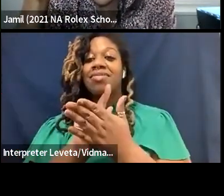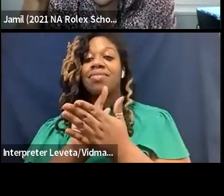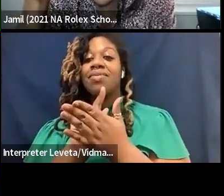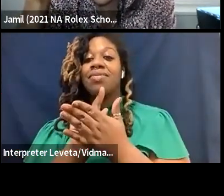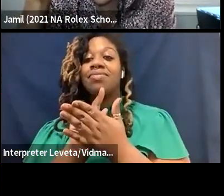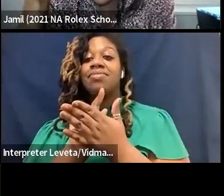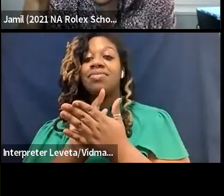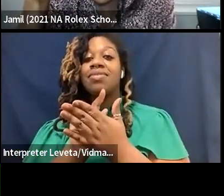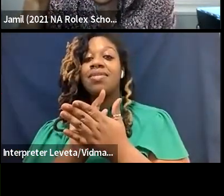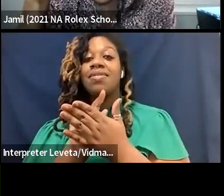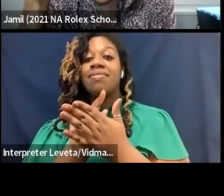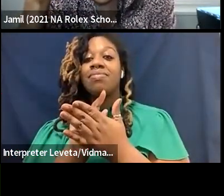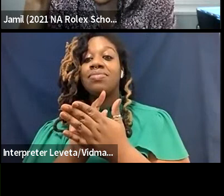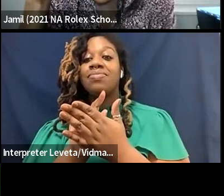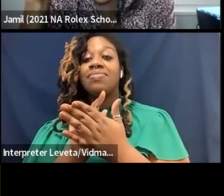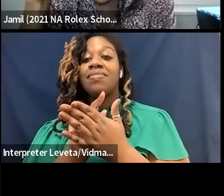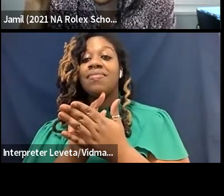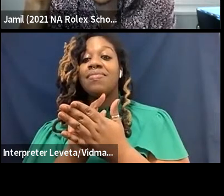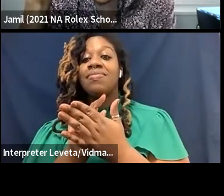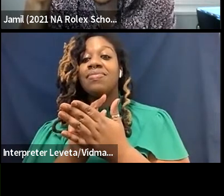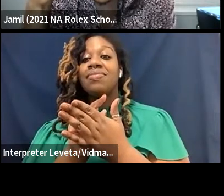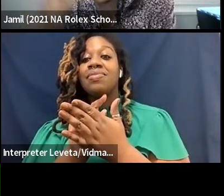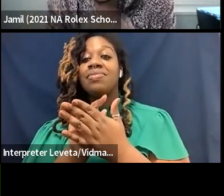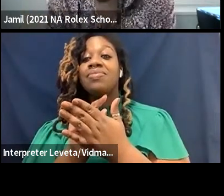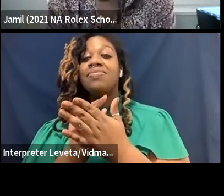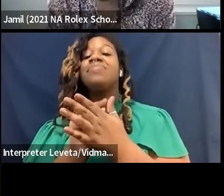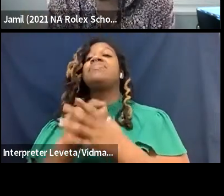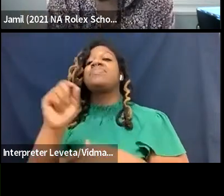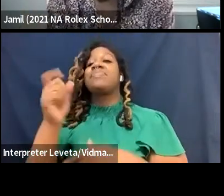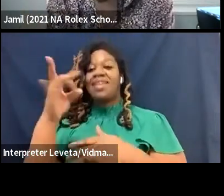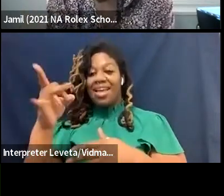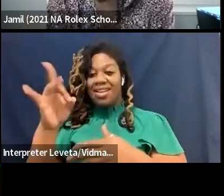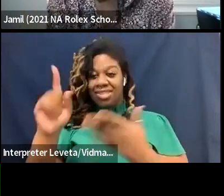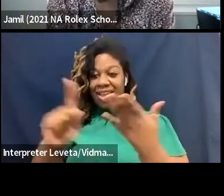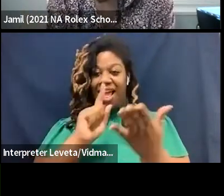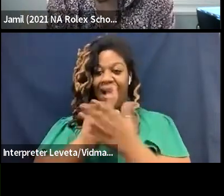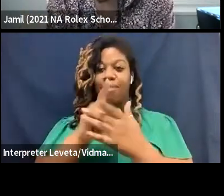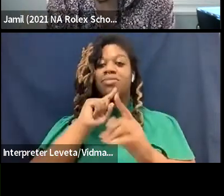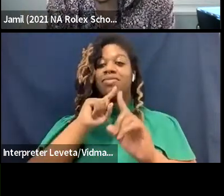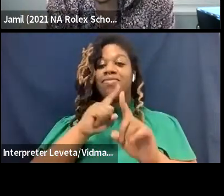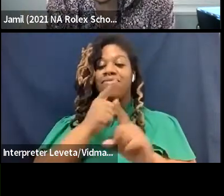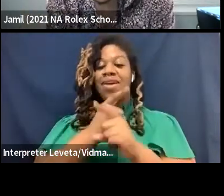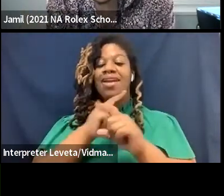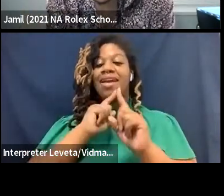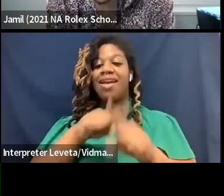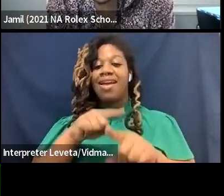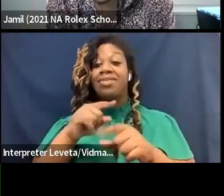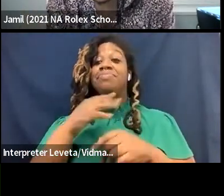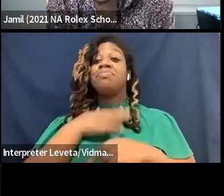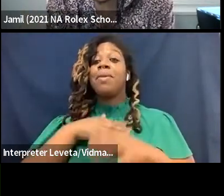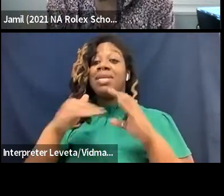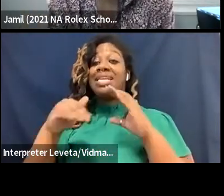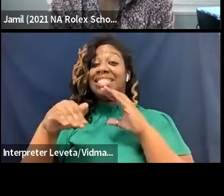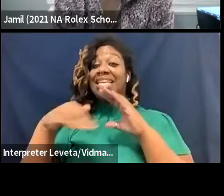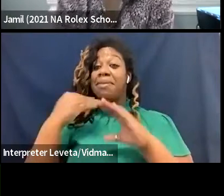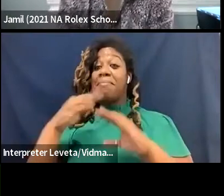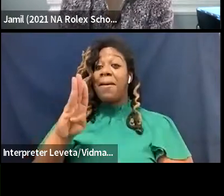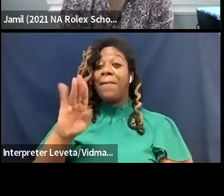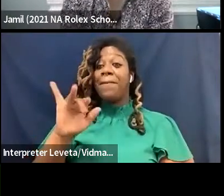18 hours. Please send an email to info@bims.org with saying that you won this in the